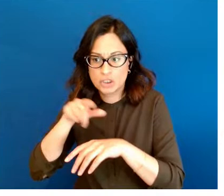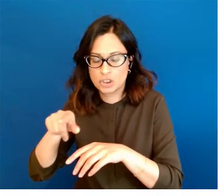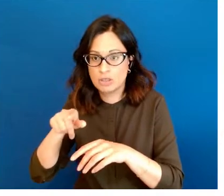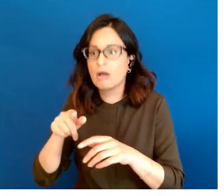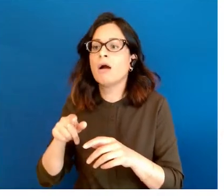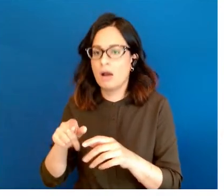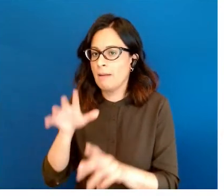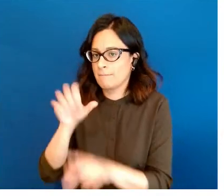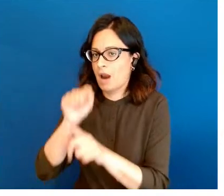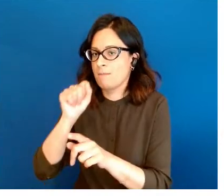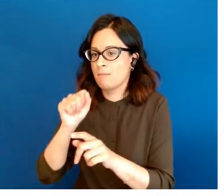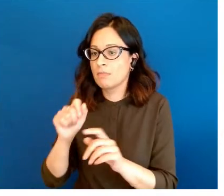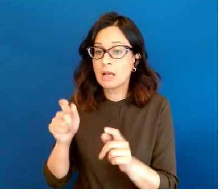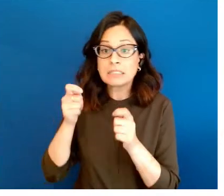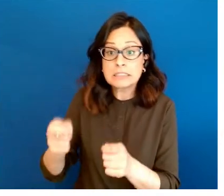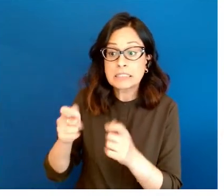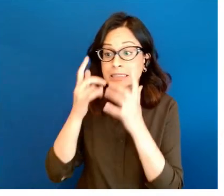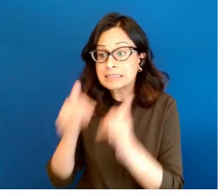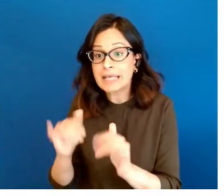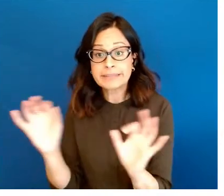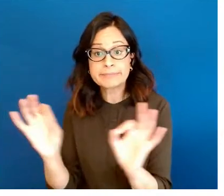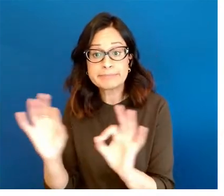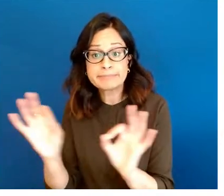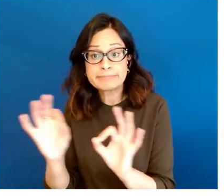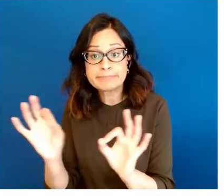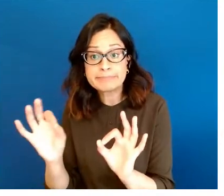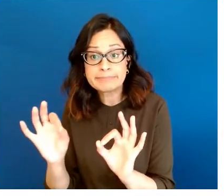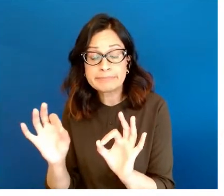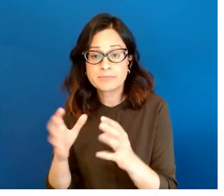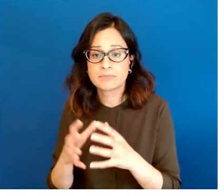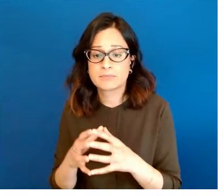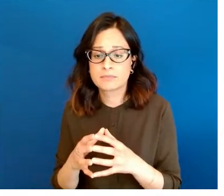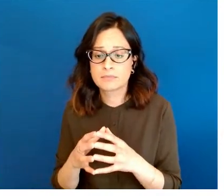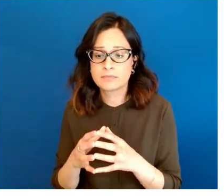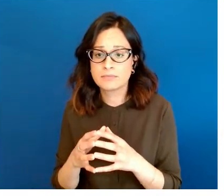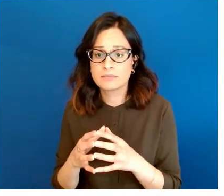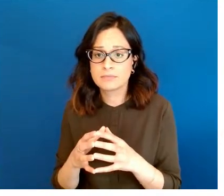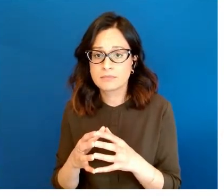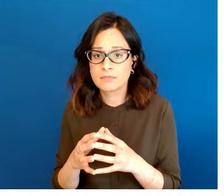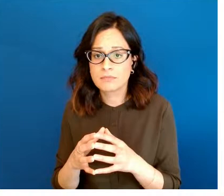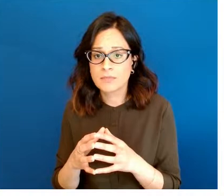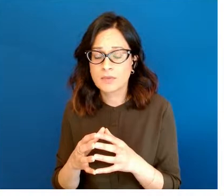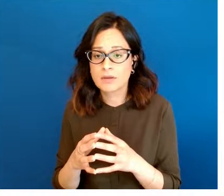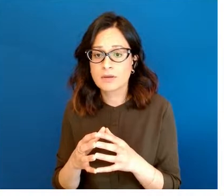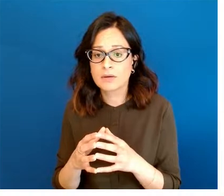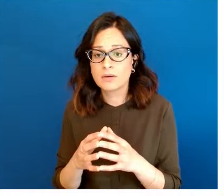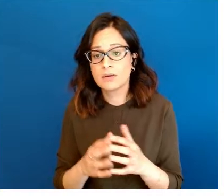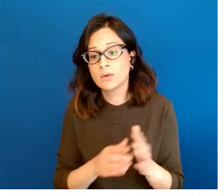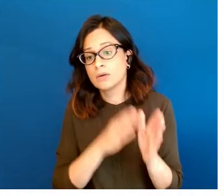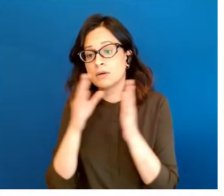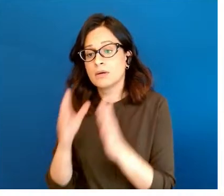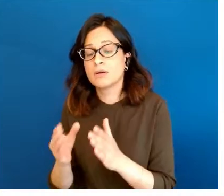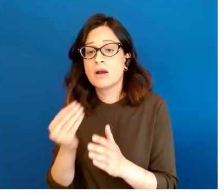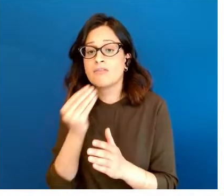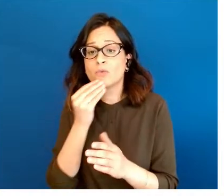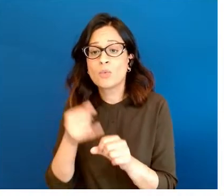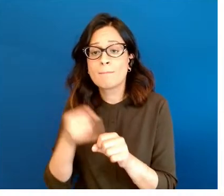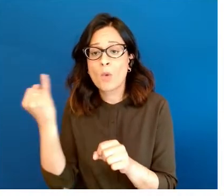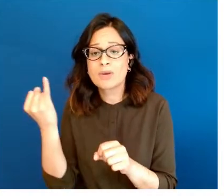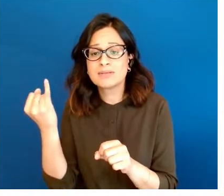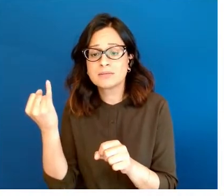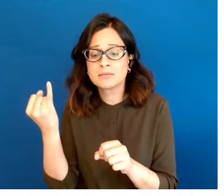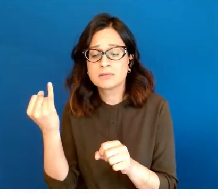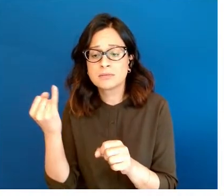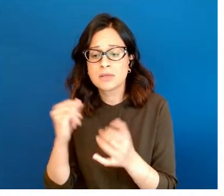there's no specific testing available for that. There is a particular type of food poisoning called scombroid, common